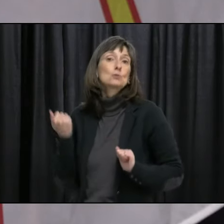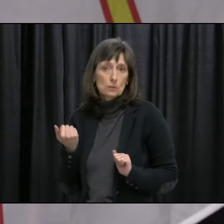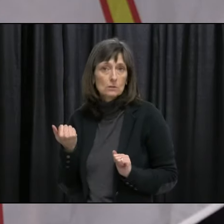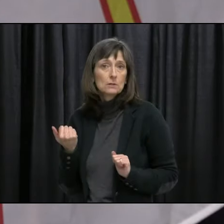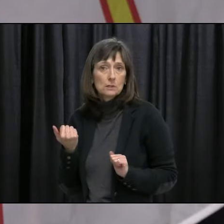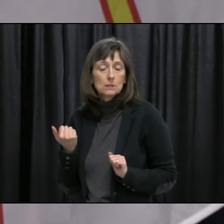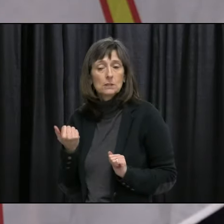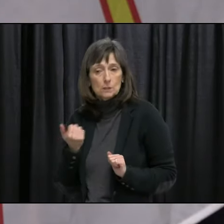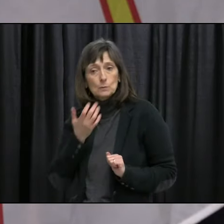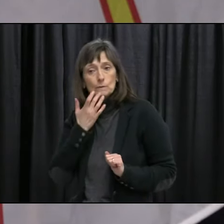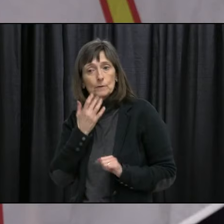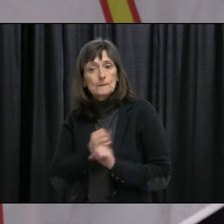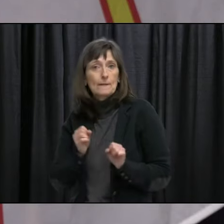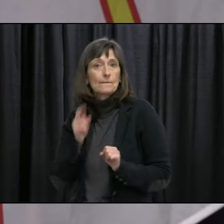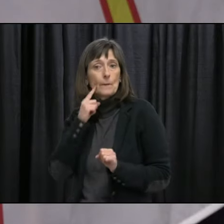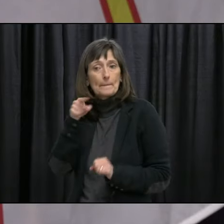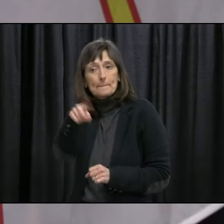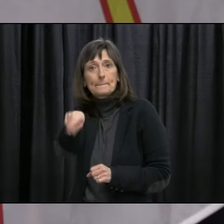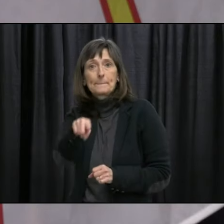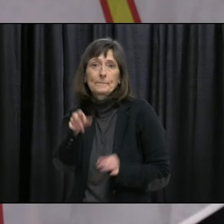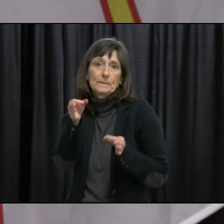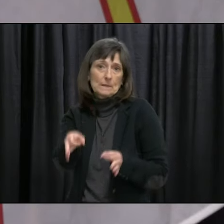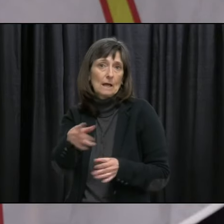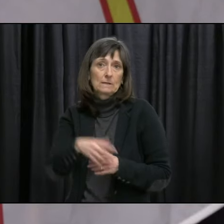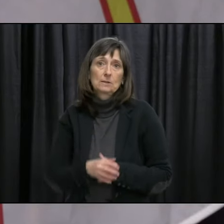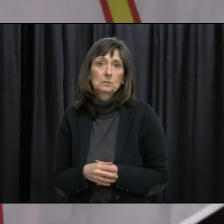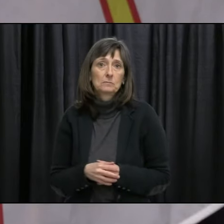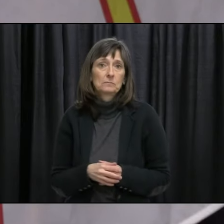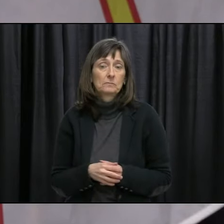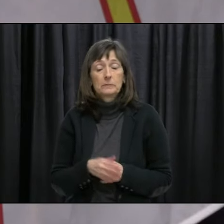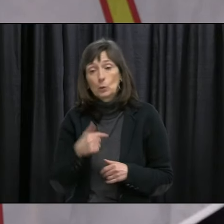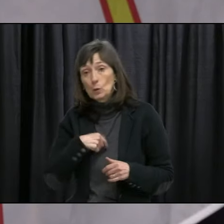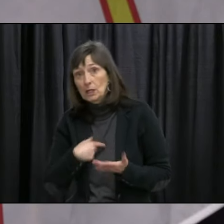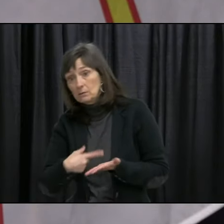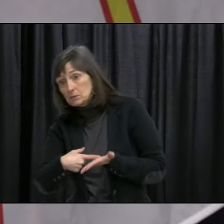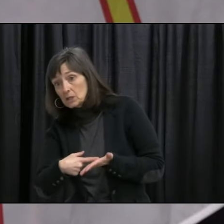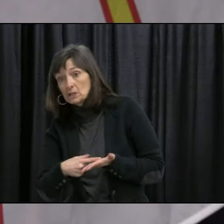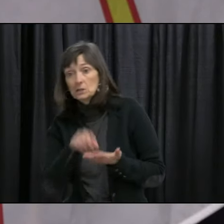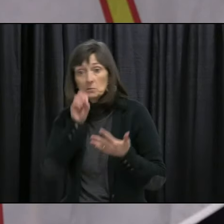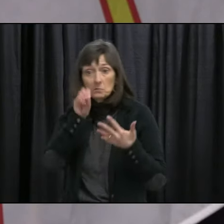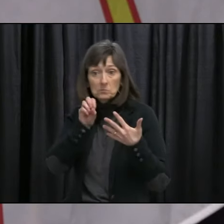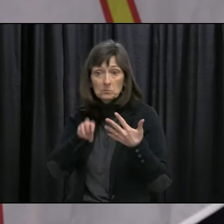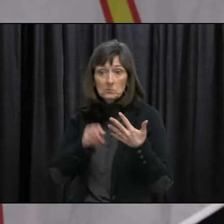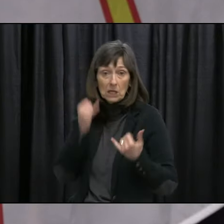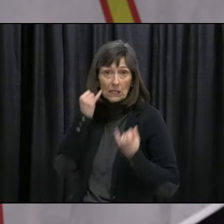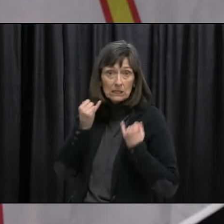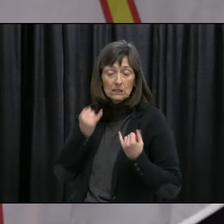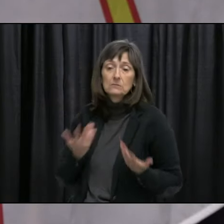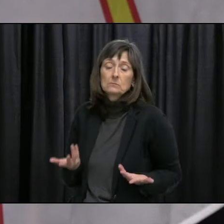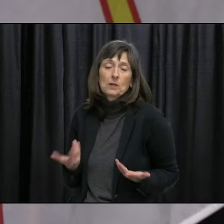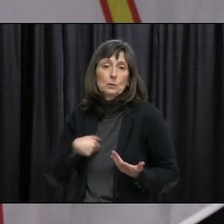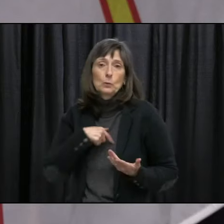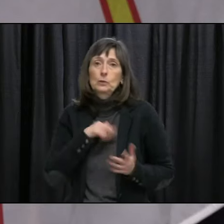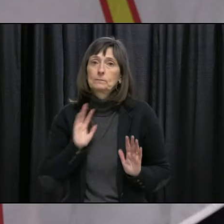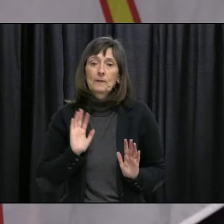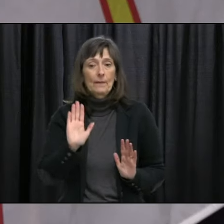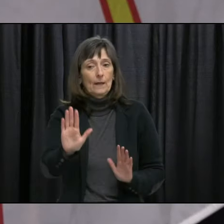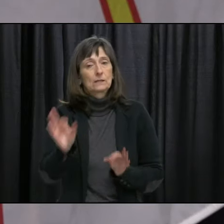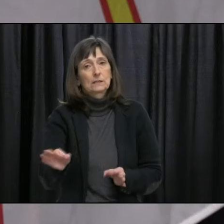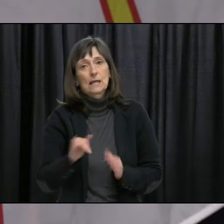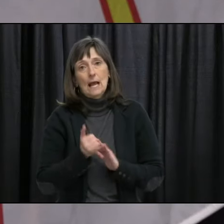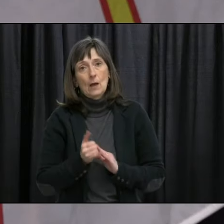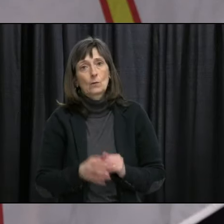what they think is the most effective way that they can abide by the guidelines that we've set out.